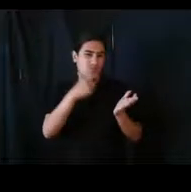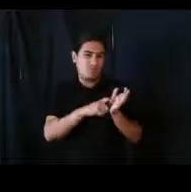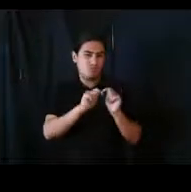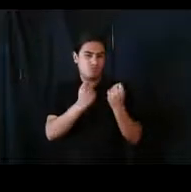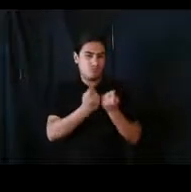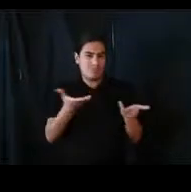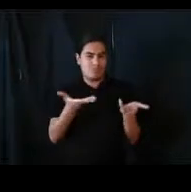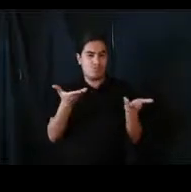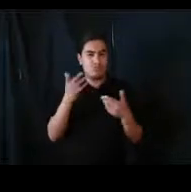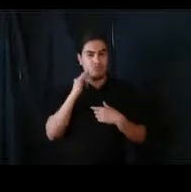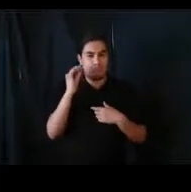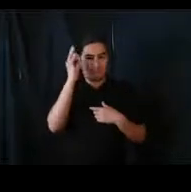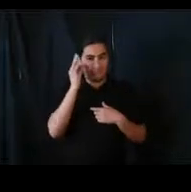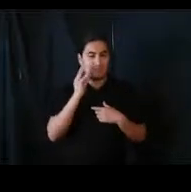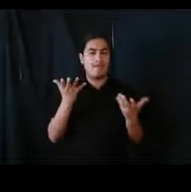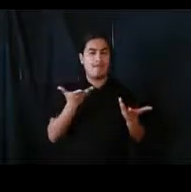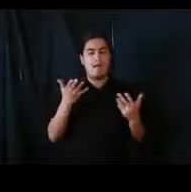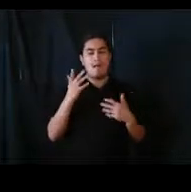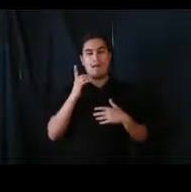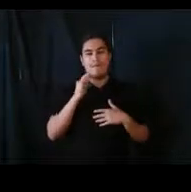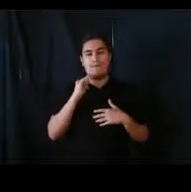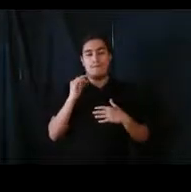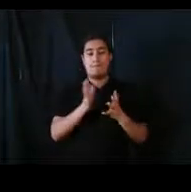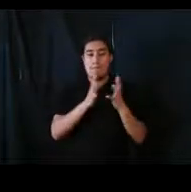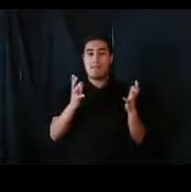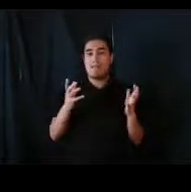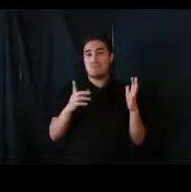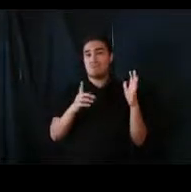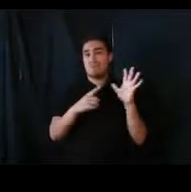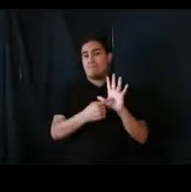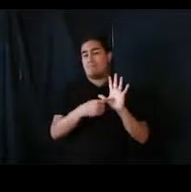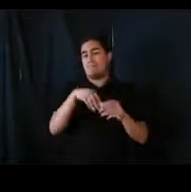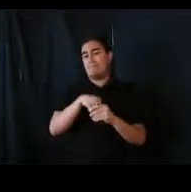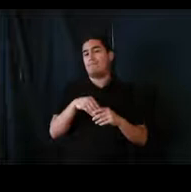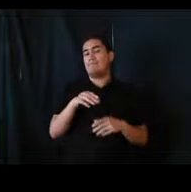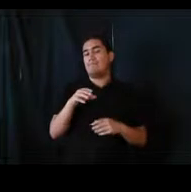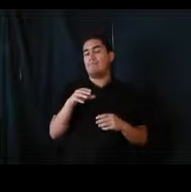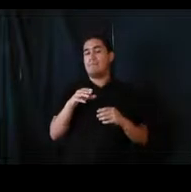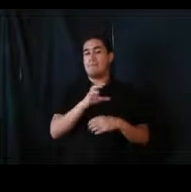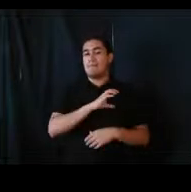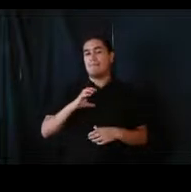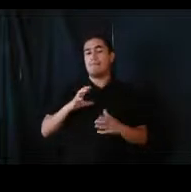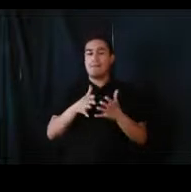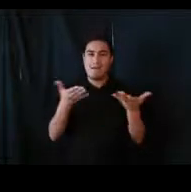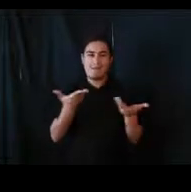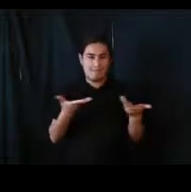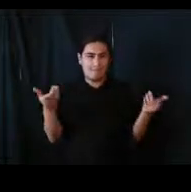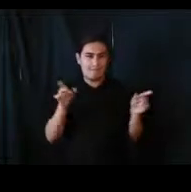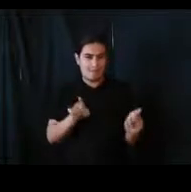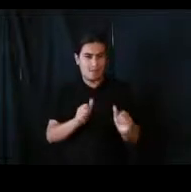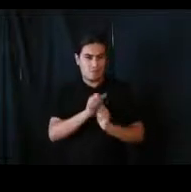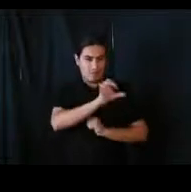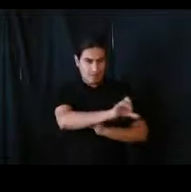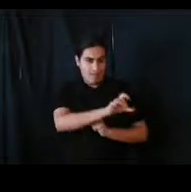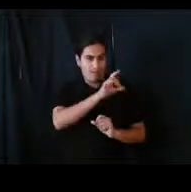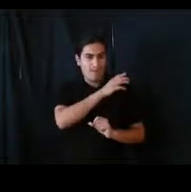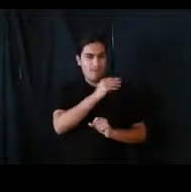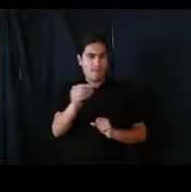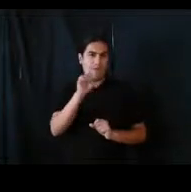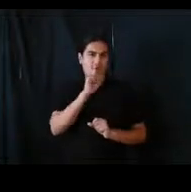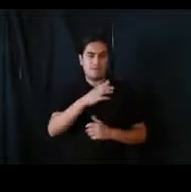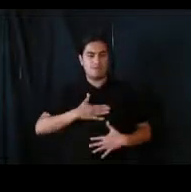and many are represented on this native american advisory committee and there's a lot of things that happen with that and i really i i was